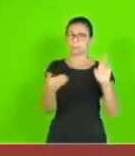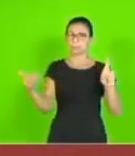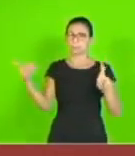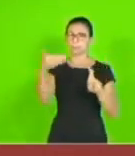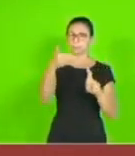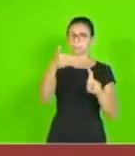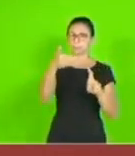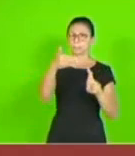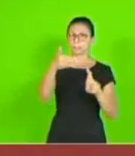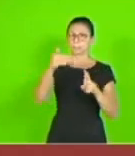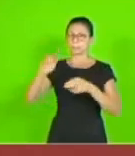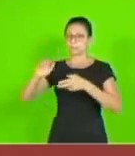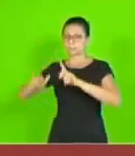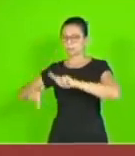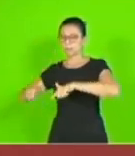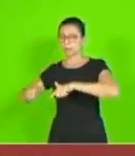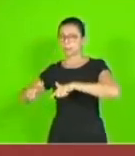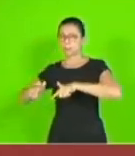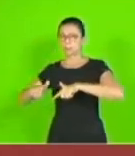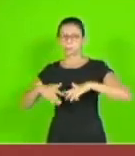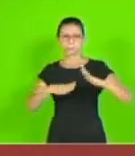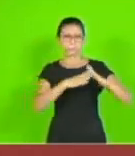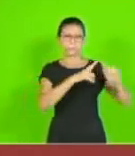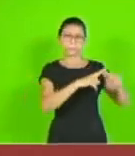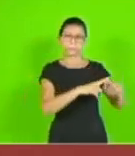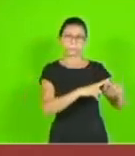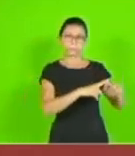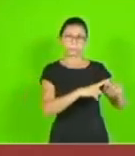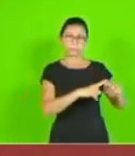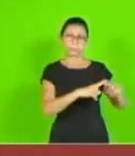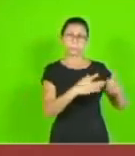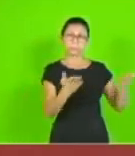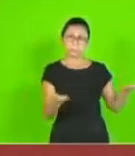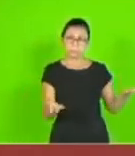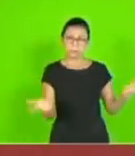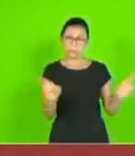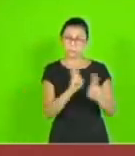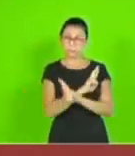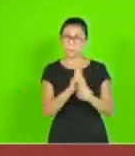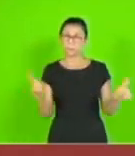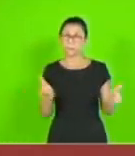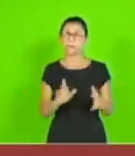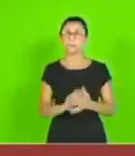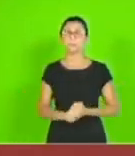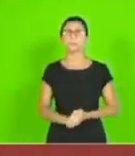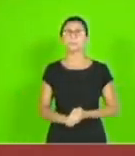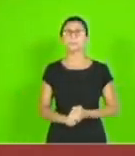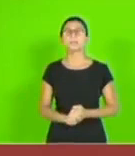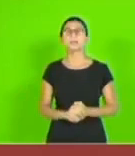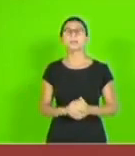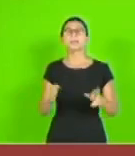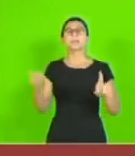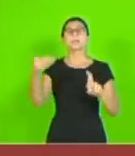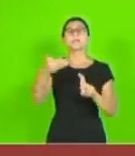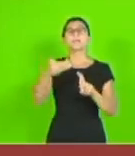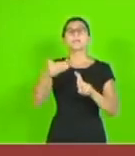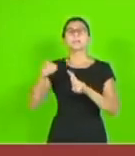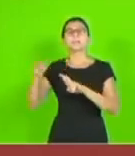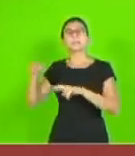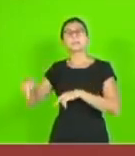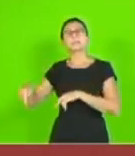In this parable, for example, you have to know what refers to the church, what refers to Israel.